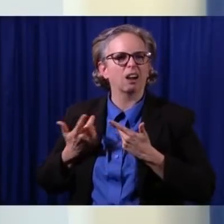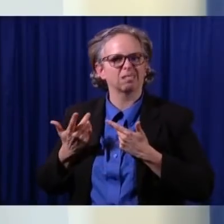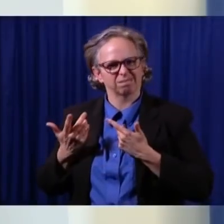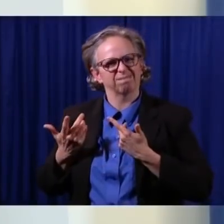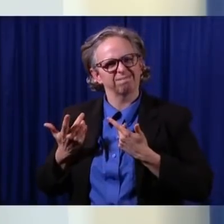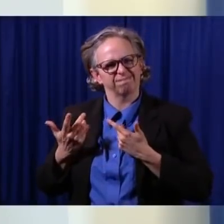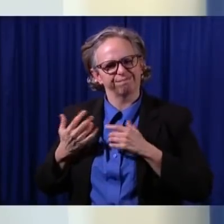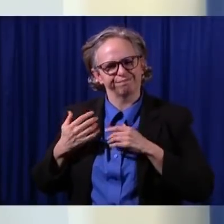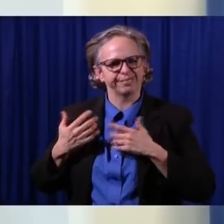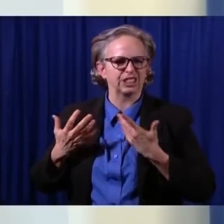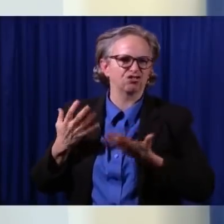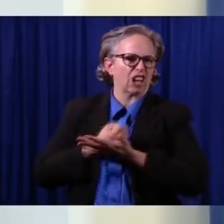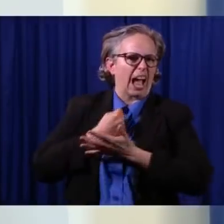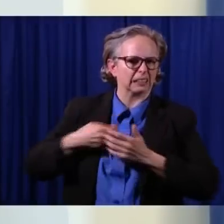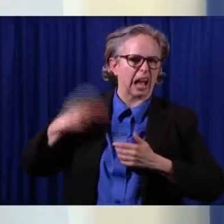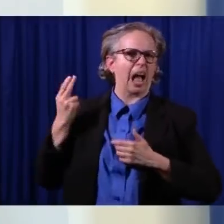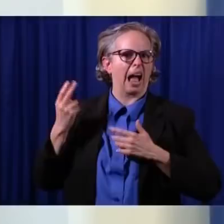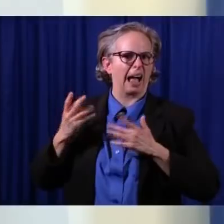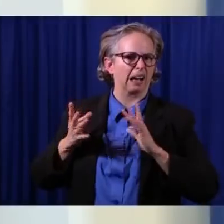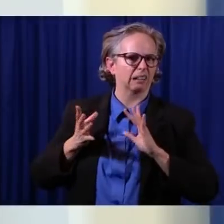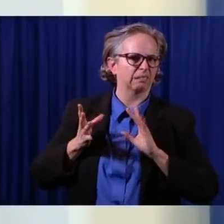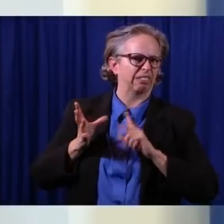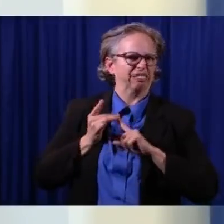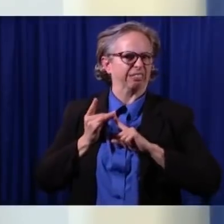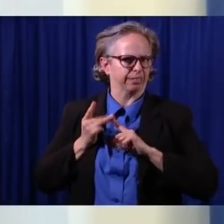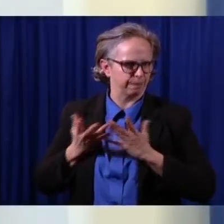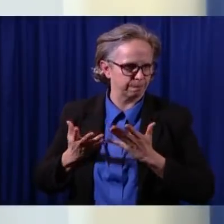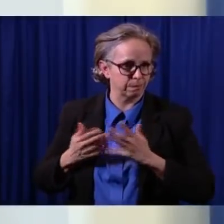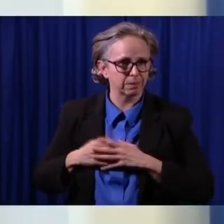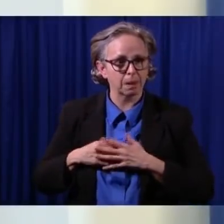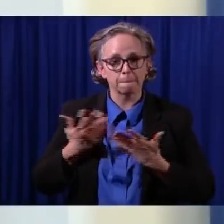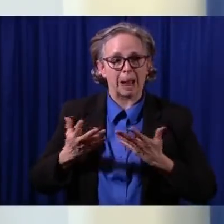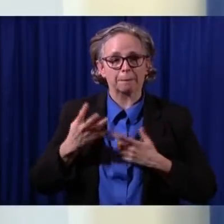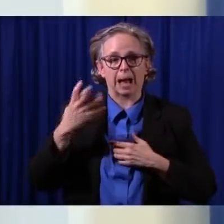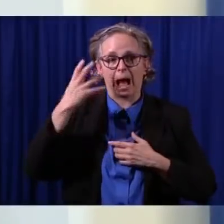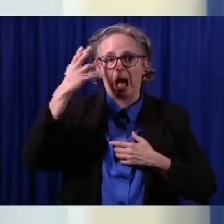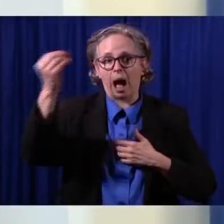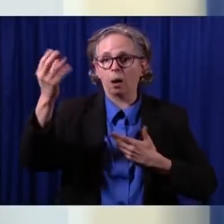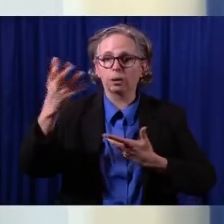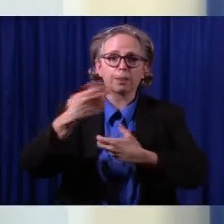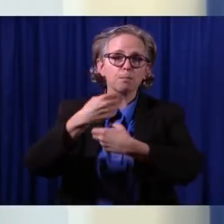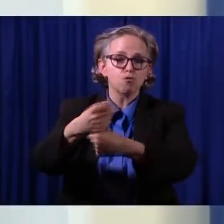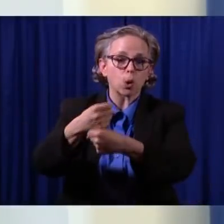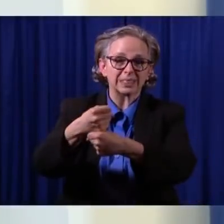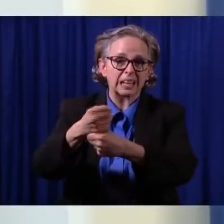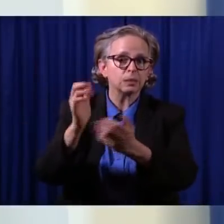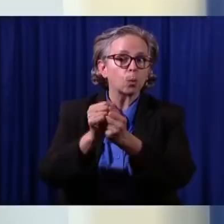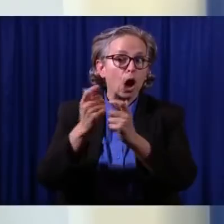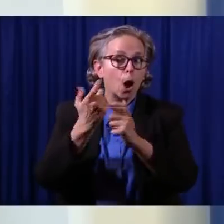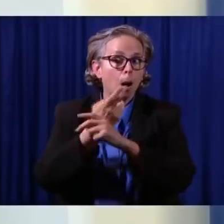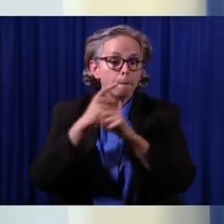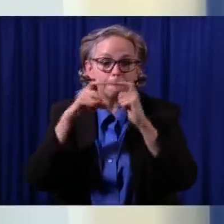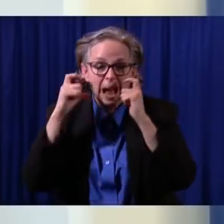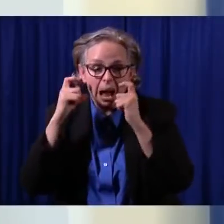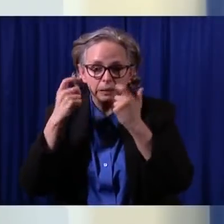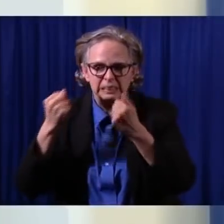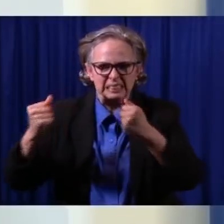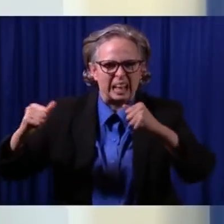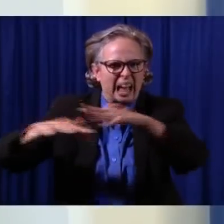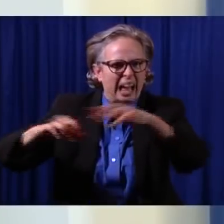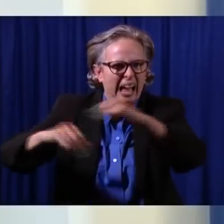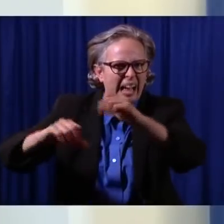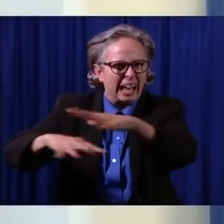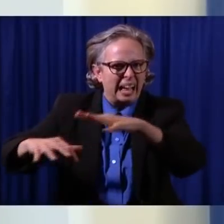So whether that be people being out in the protests without masks if they were close, any situation like that. But we've